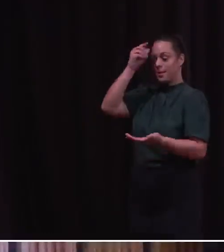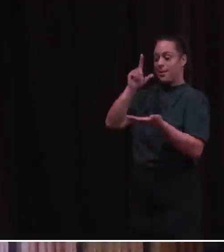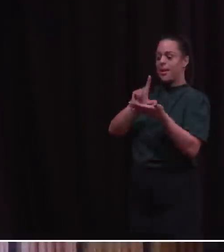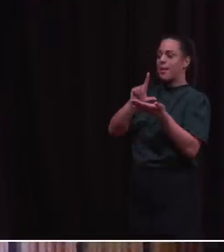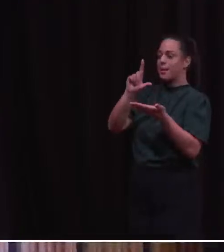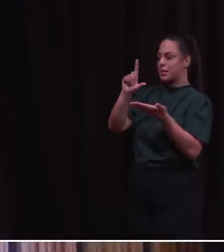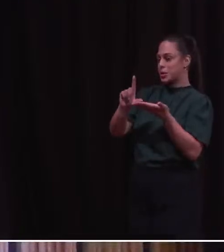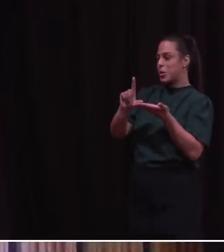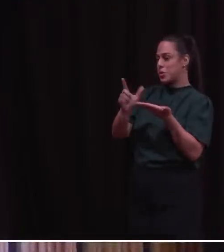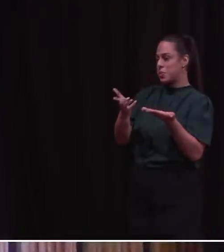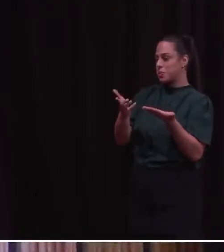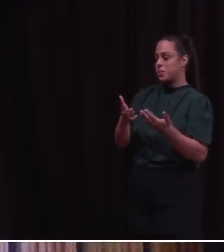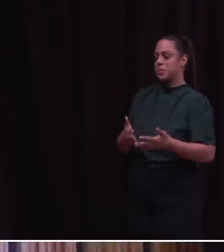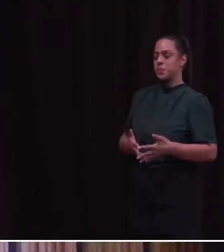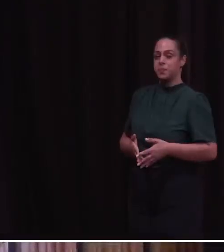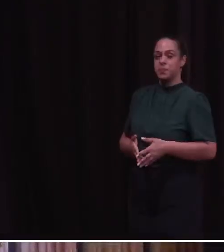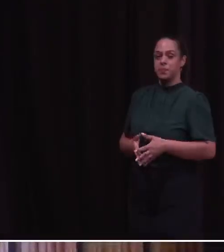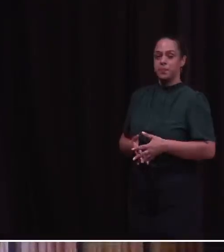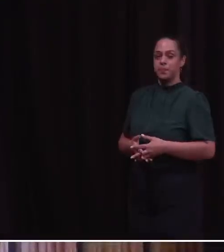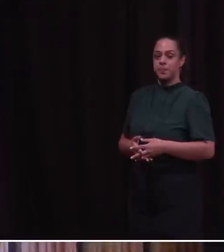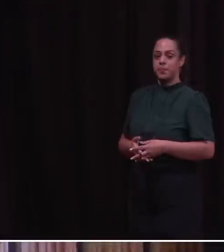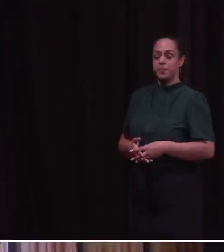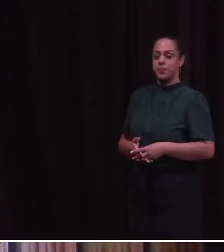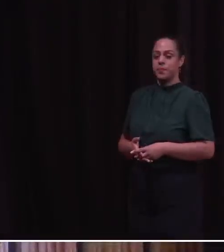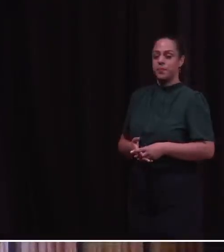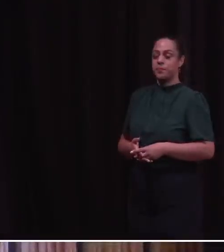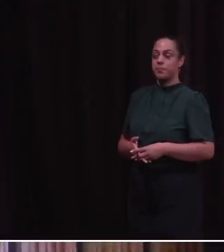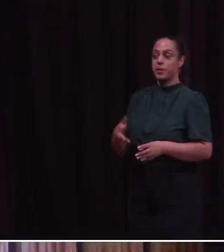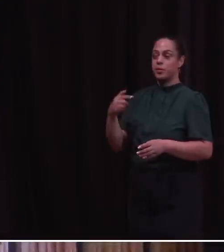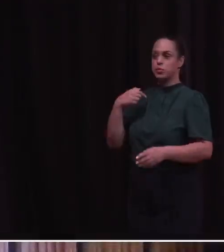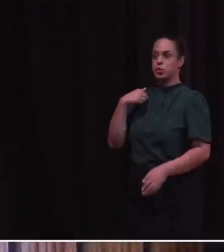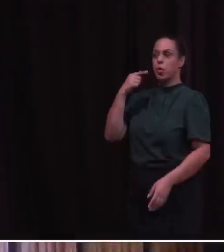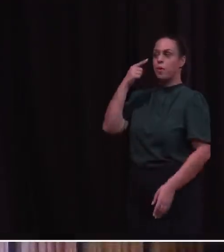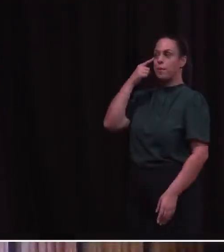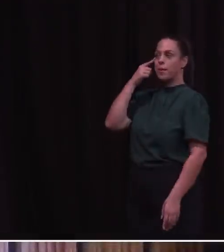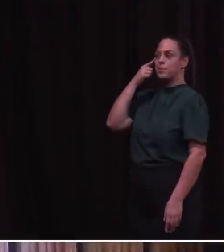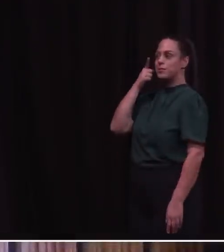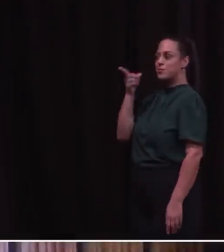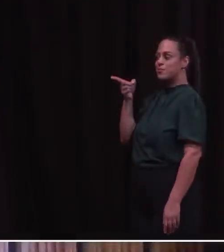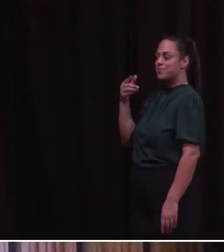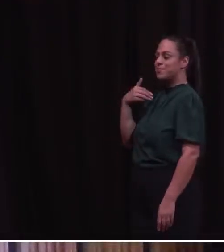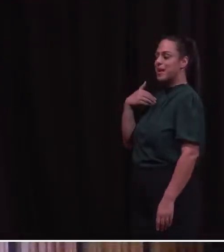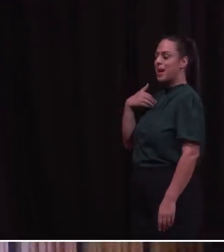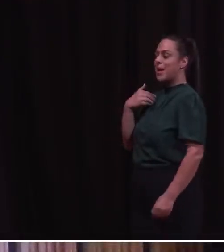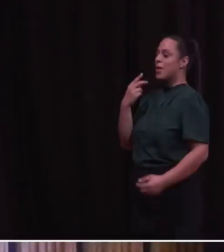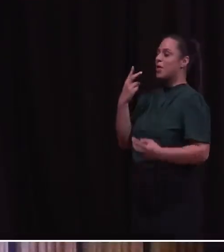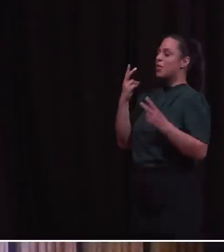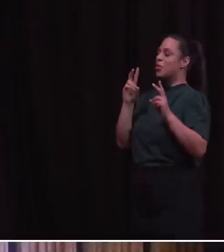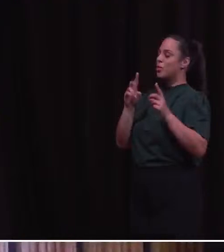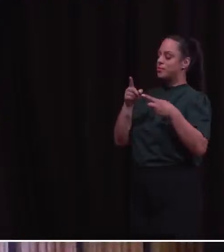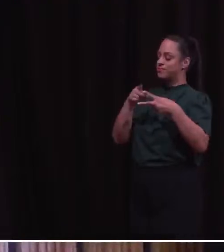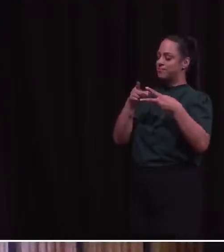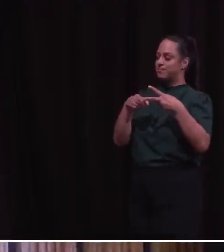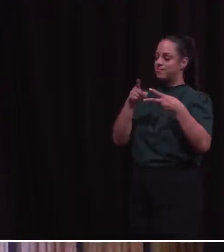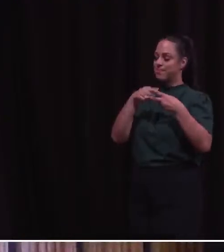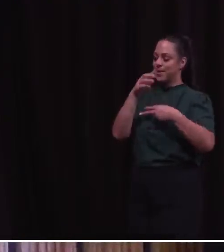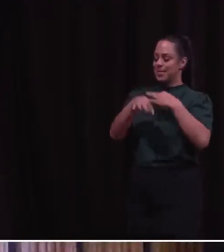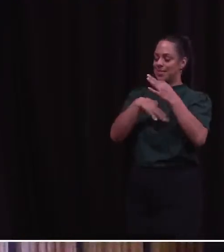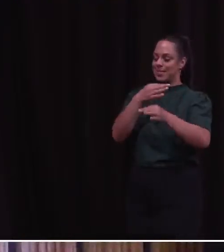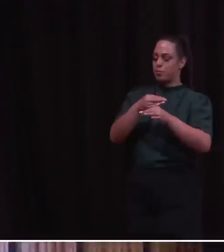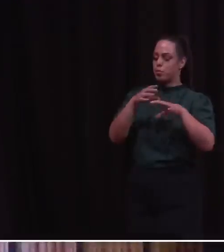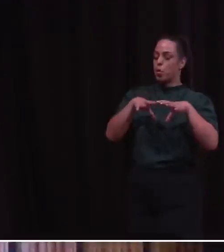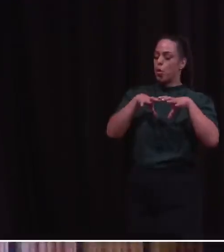talk about two forms of colonization on the continent. There were the settler colonies, in